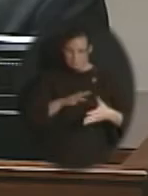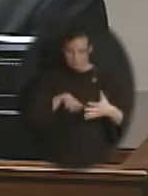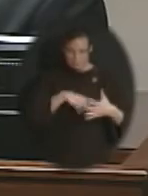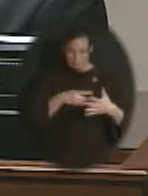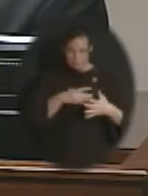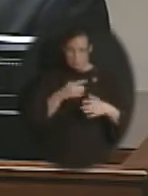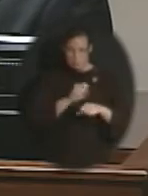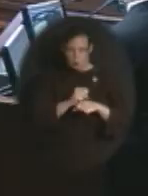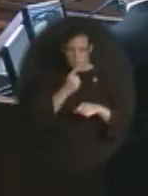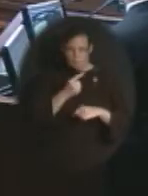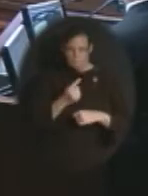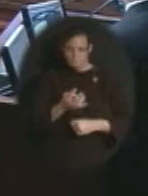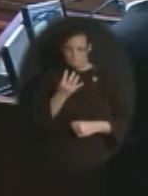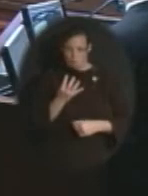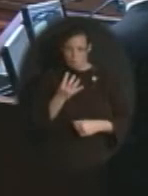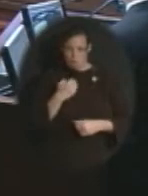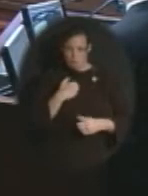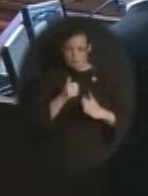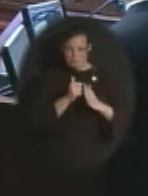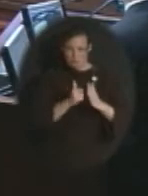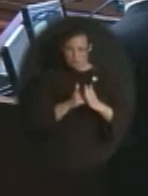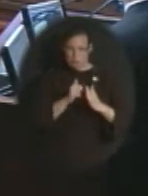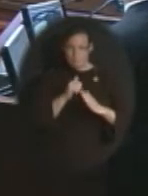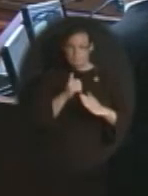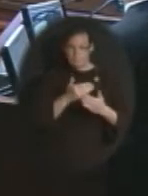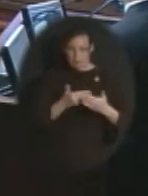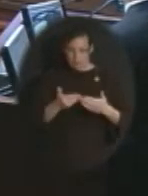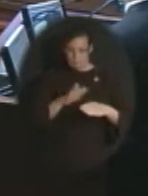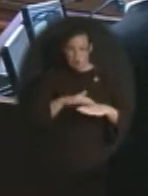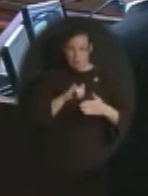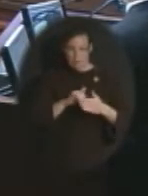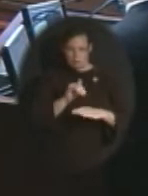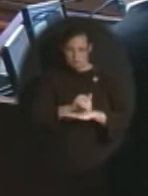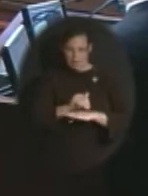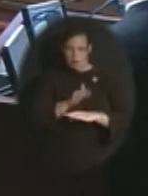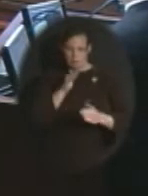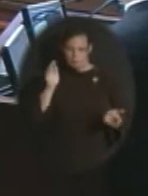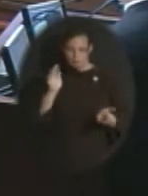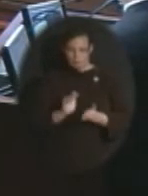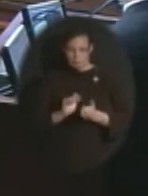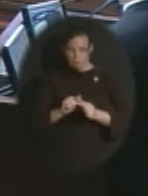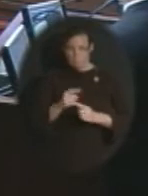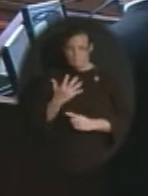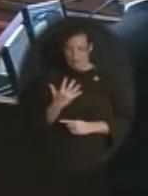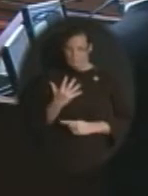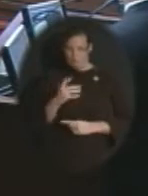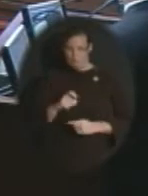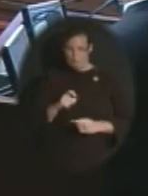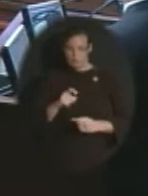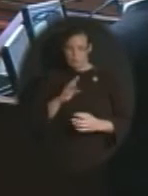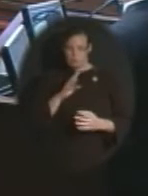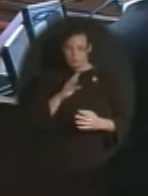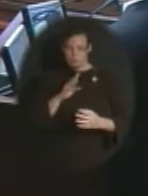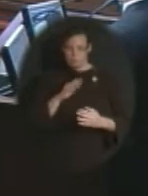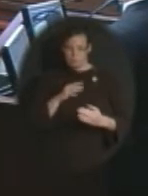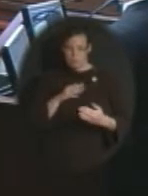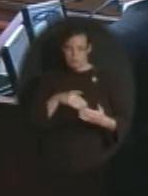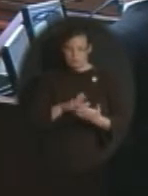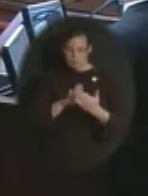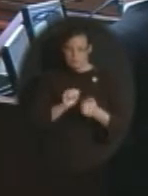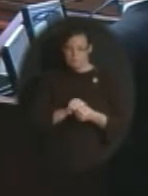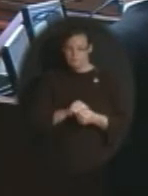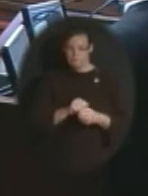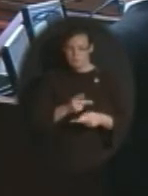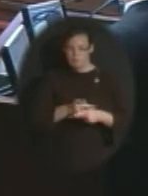for 4 of those, and you have an agenda item on that this evening, so we'll be down to 5 that we need to address. We've taken care of